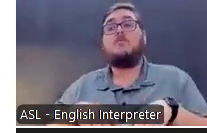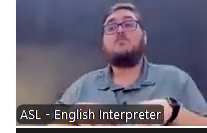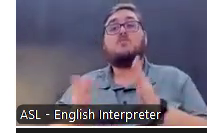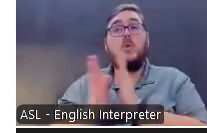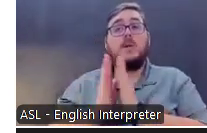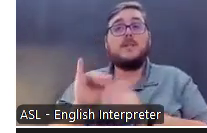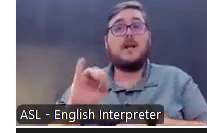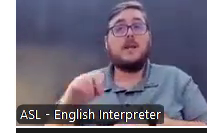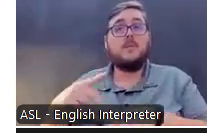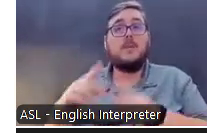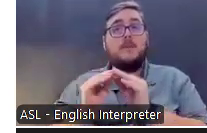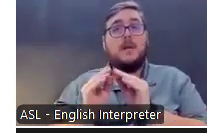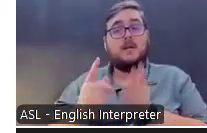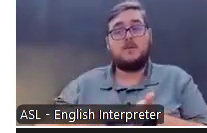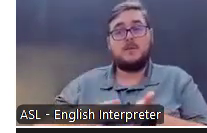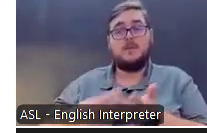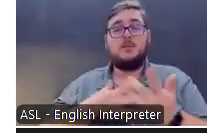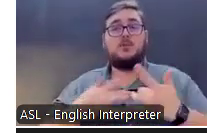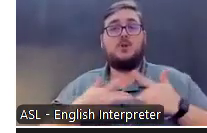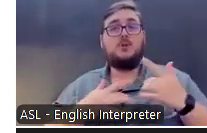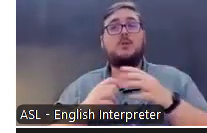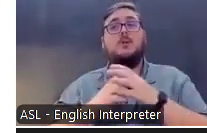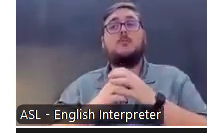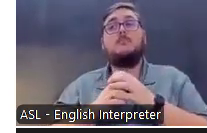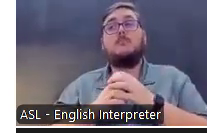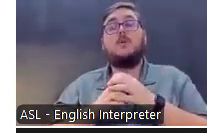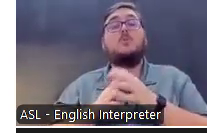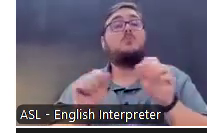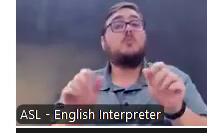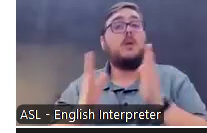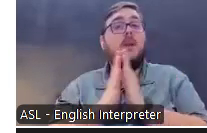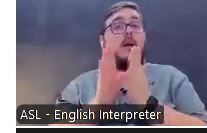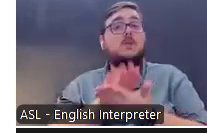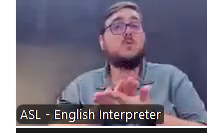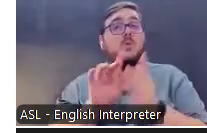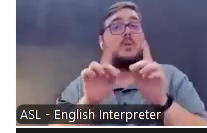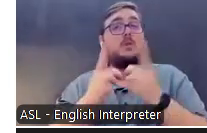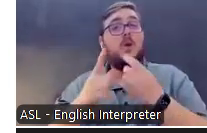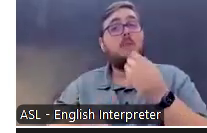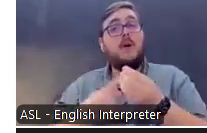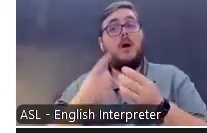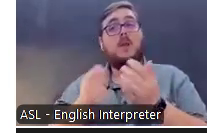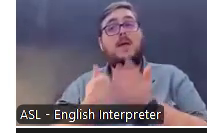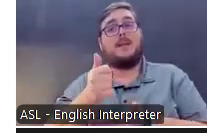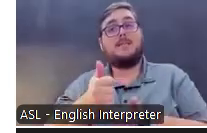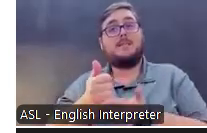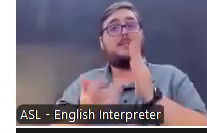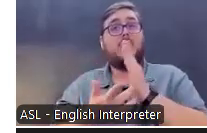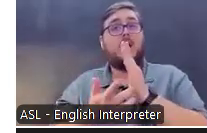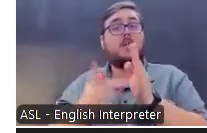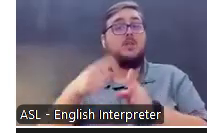could ask if the school district has an assistive technology specialist. We talked about independent evaluations